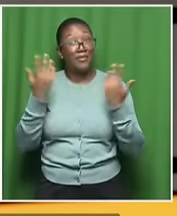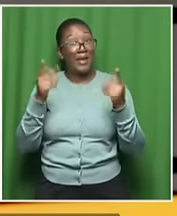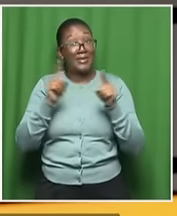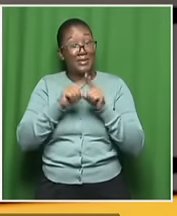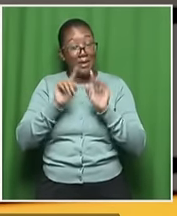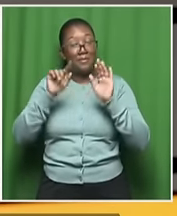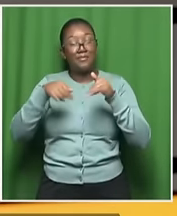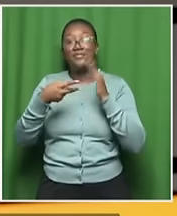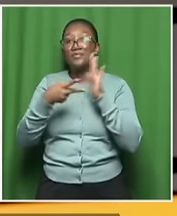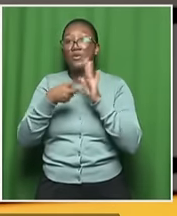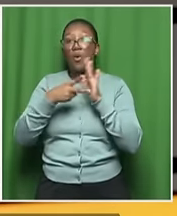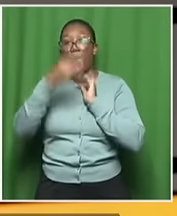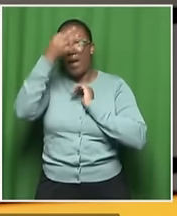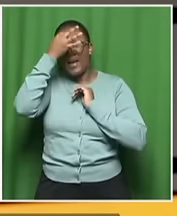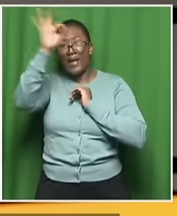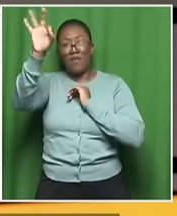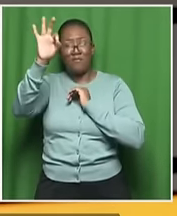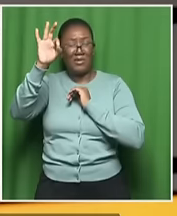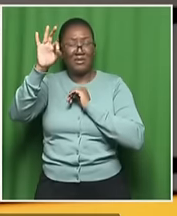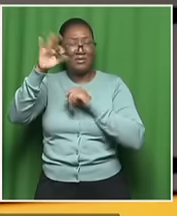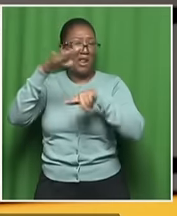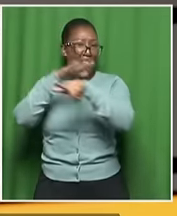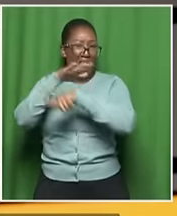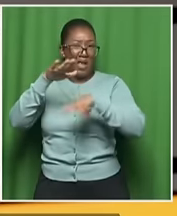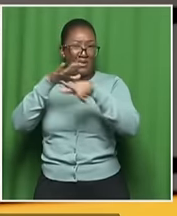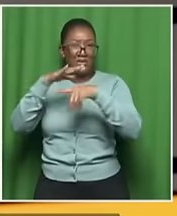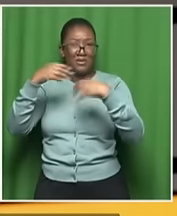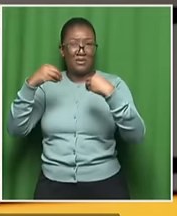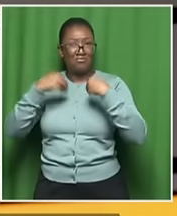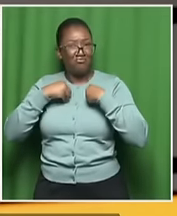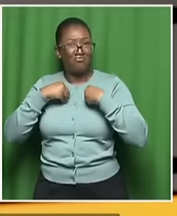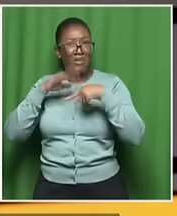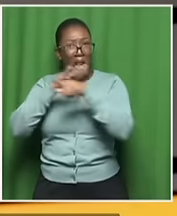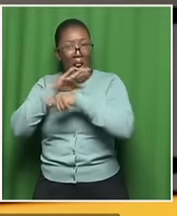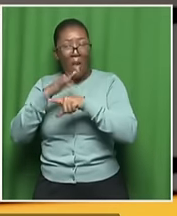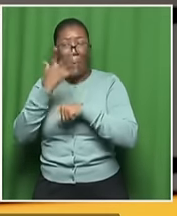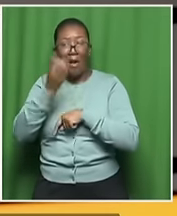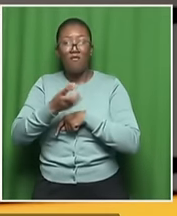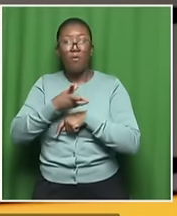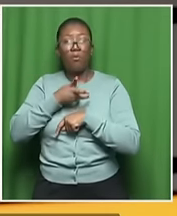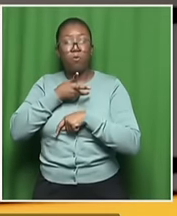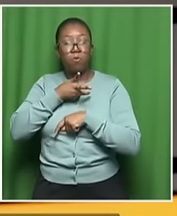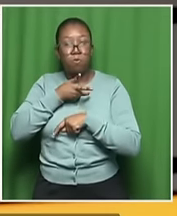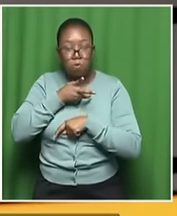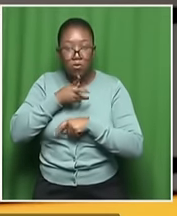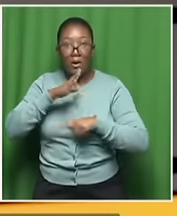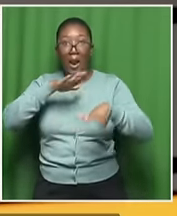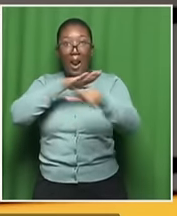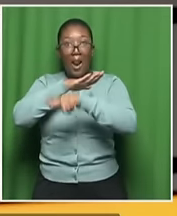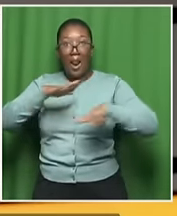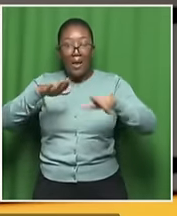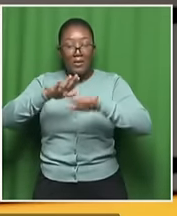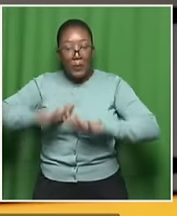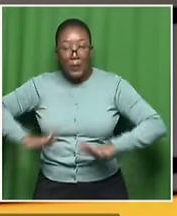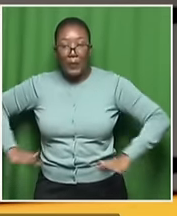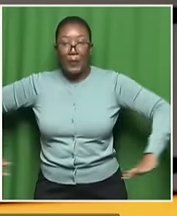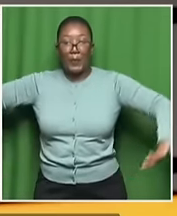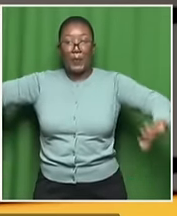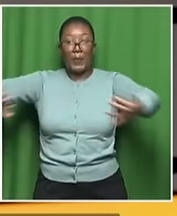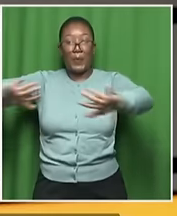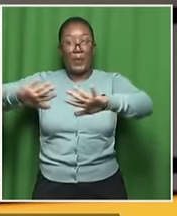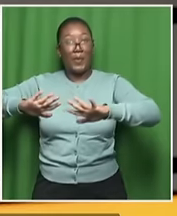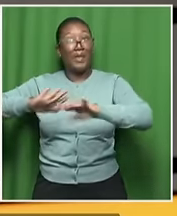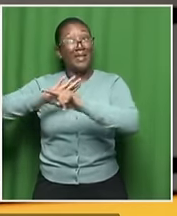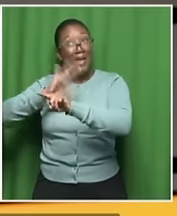land, there are millions of hectares which the government owns. They can